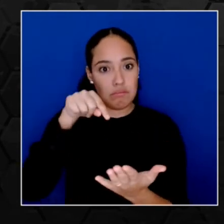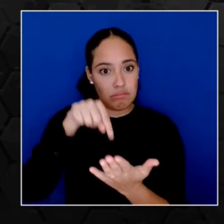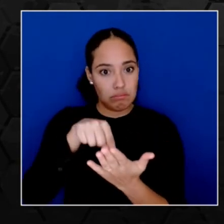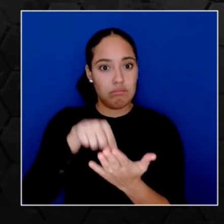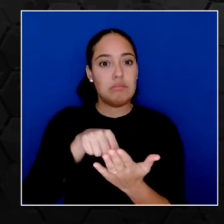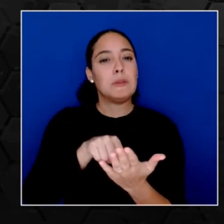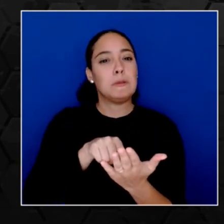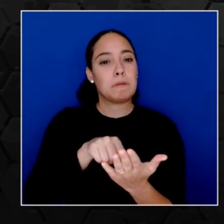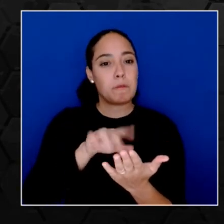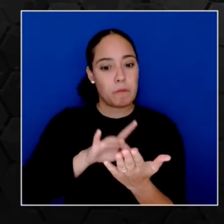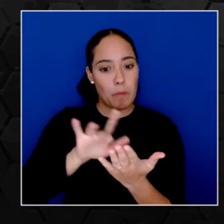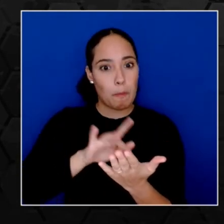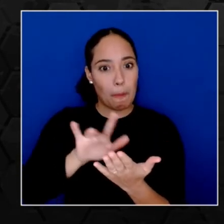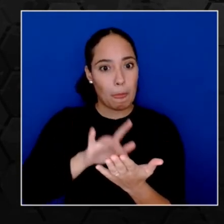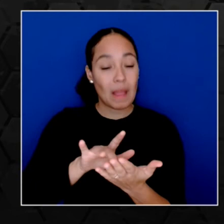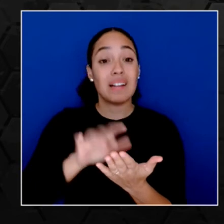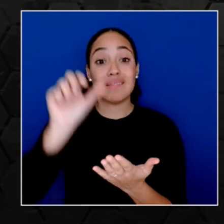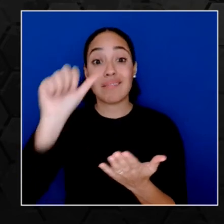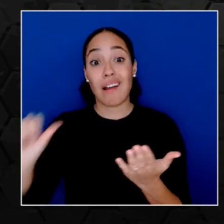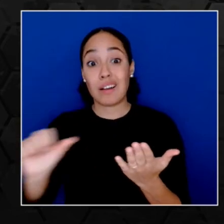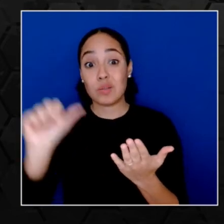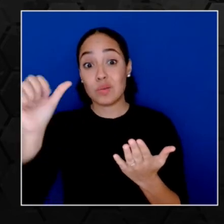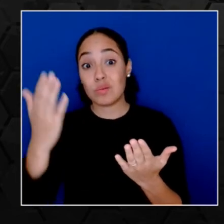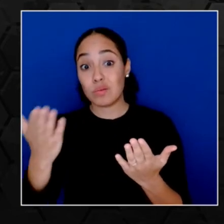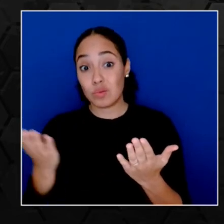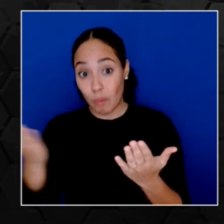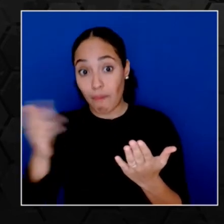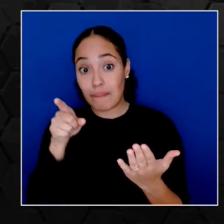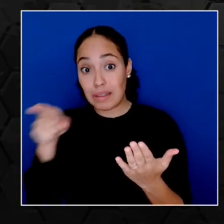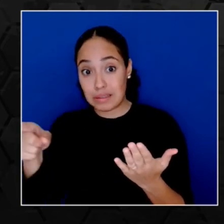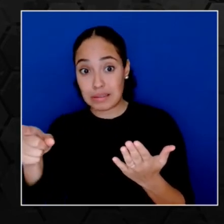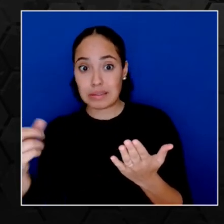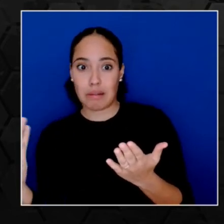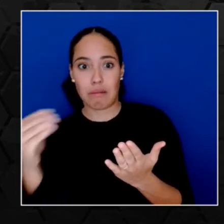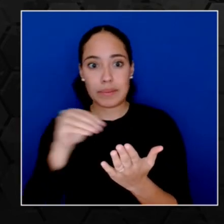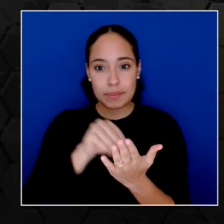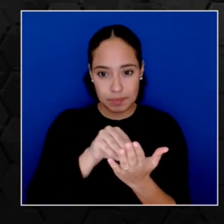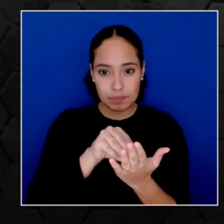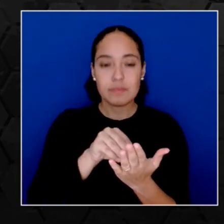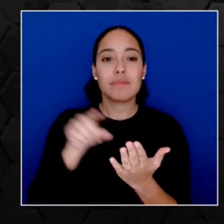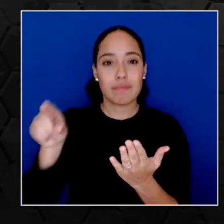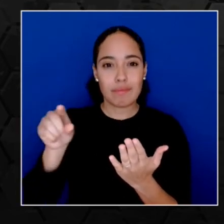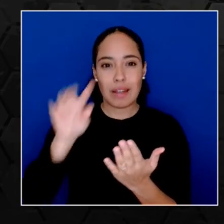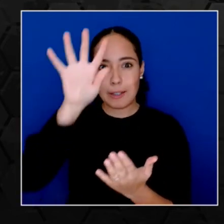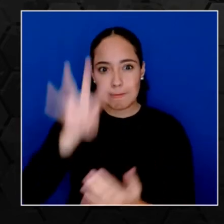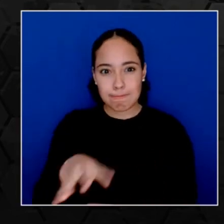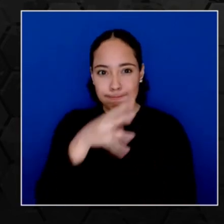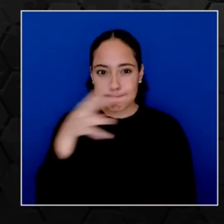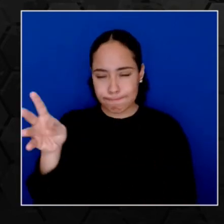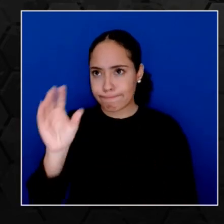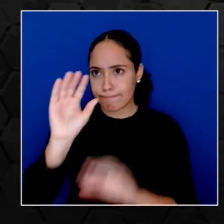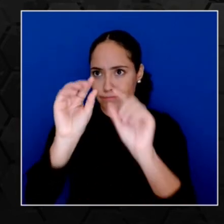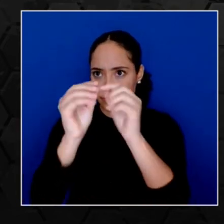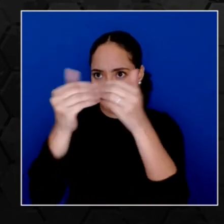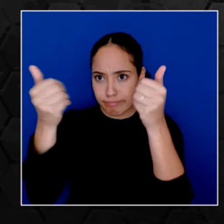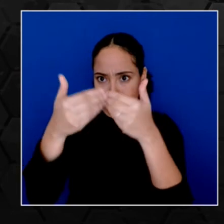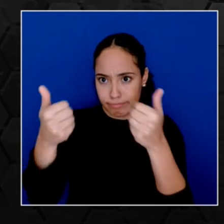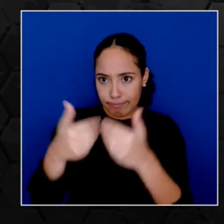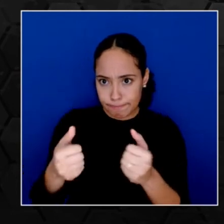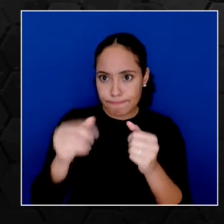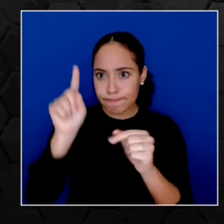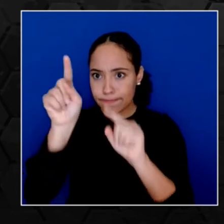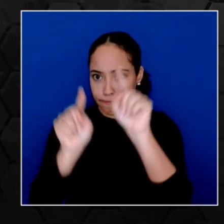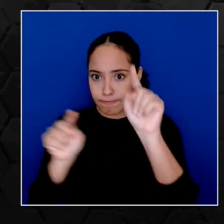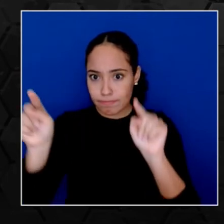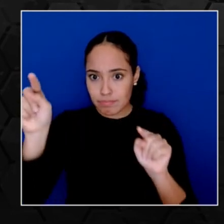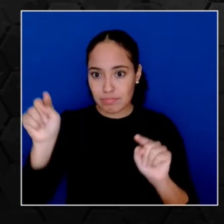an Azure storage service where it will use the blob storage, it will create tables, and it will also create queues. And and afterwards we have the job